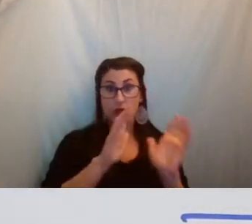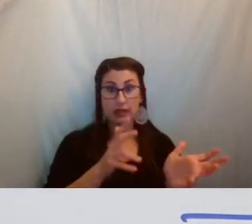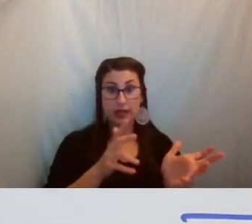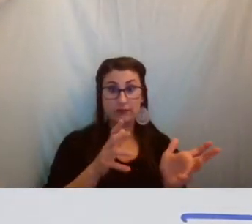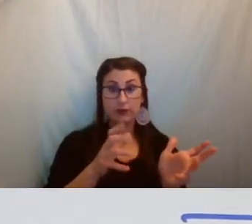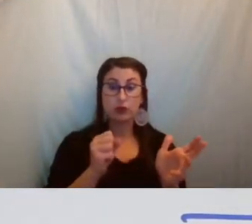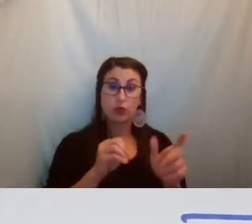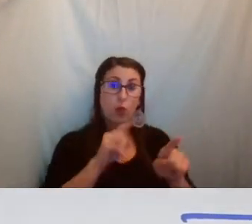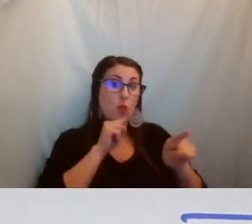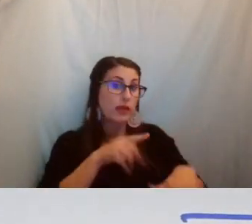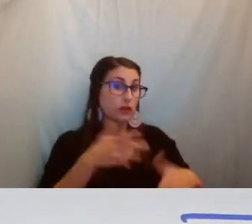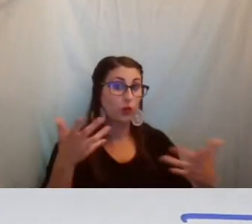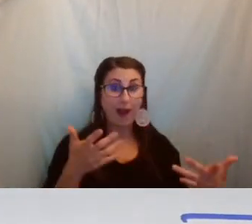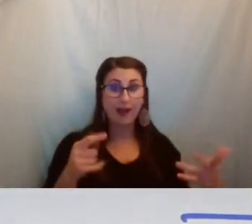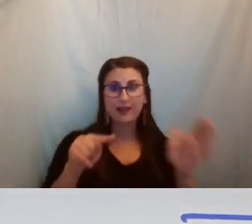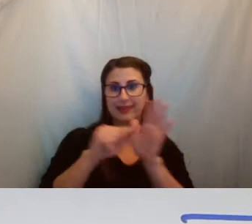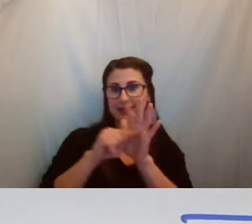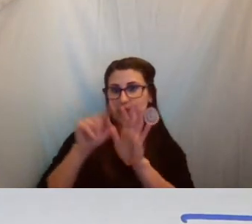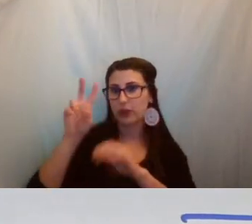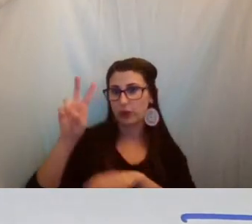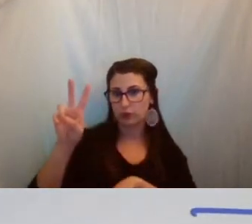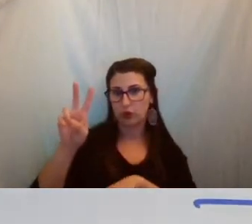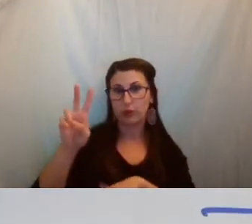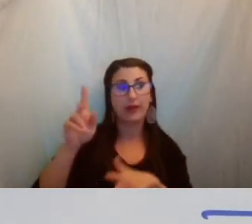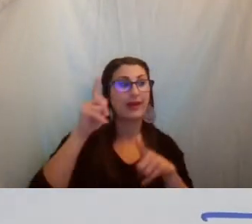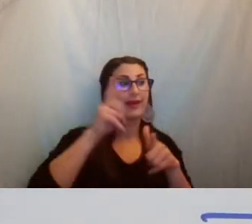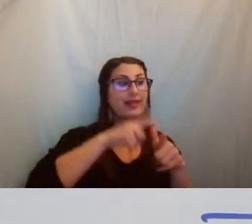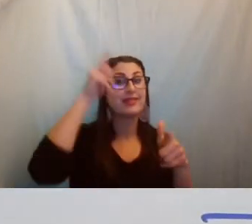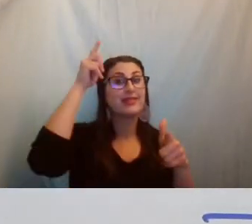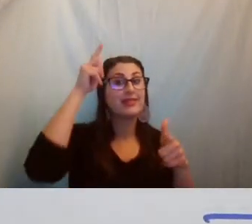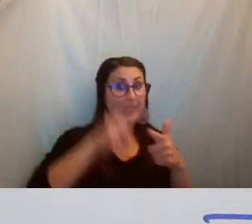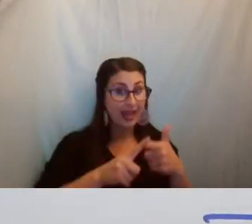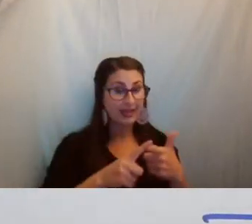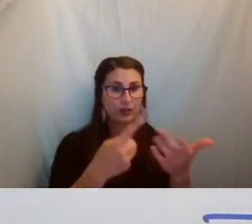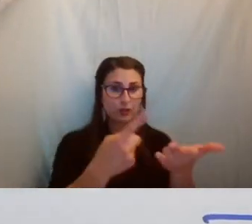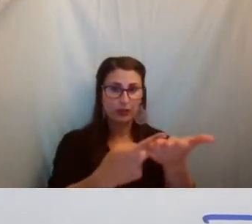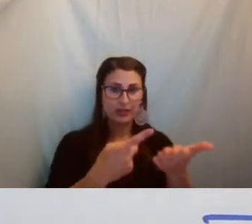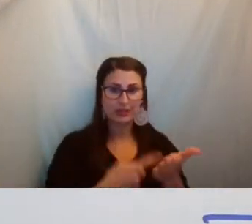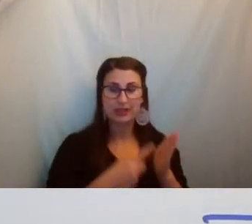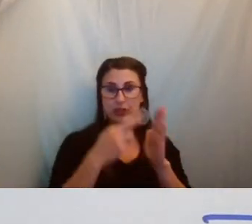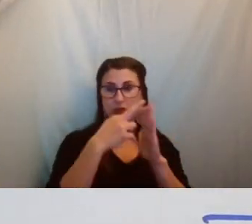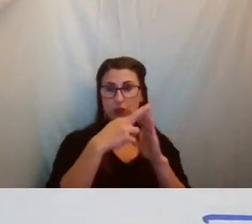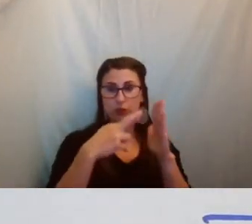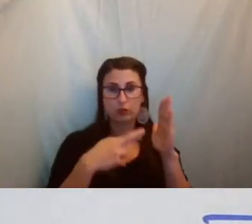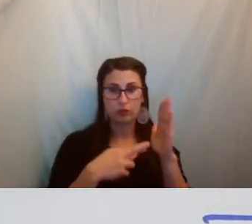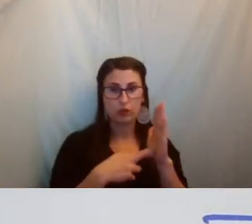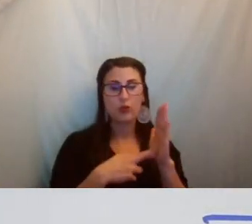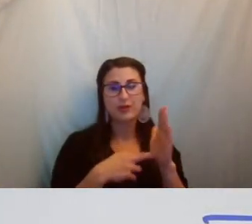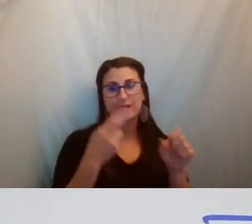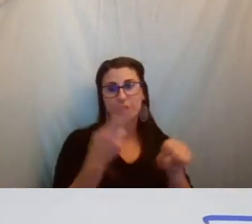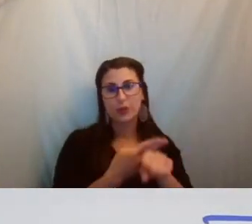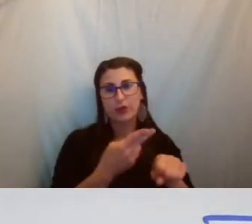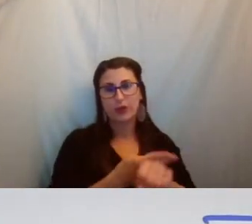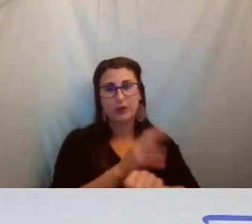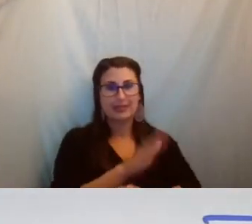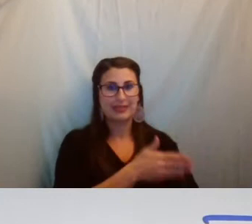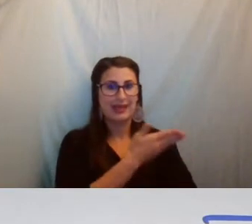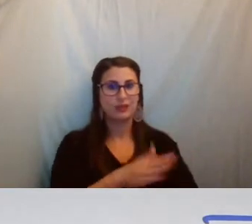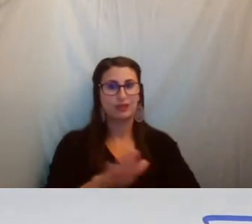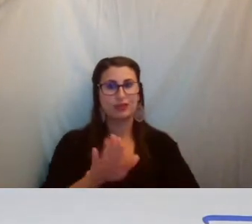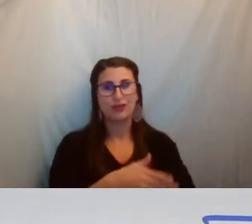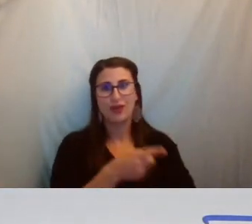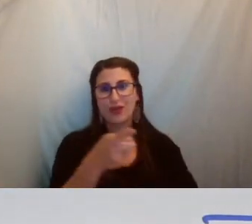so our answer is -2. And then we went over rules, and we used the integer